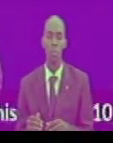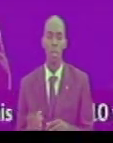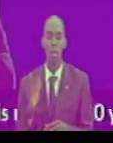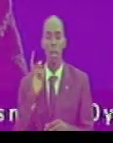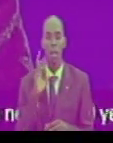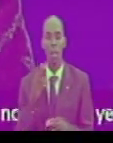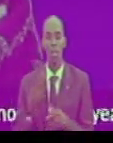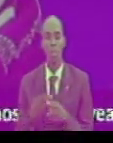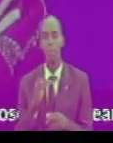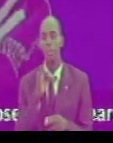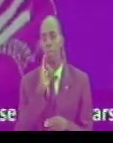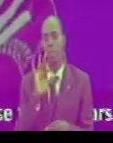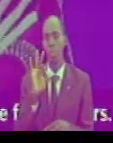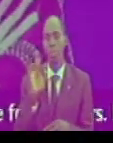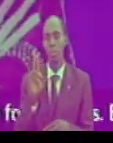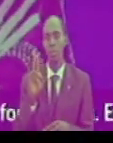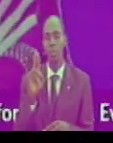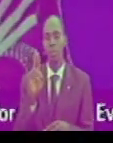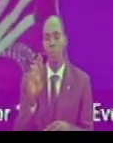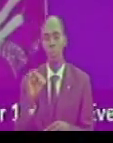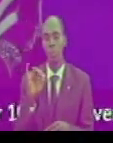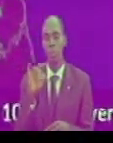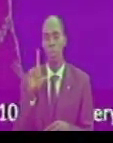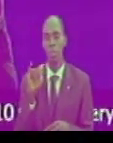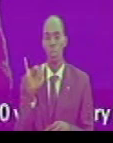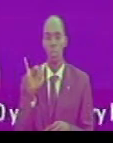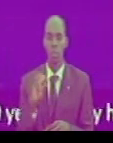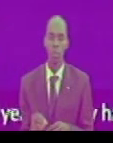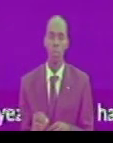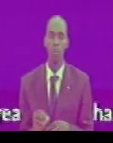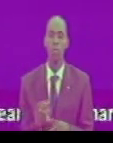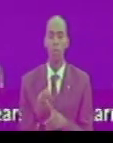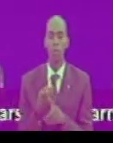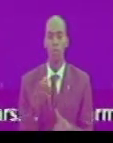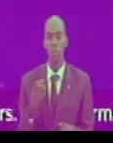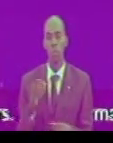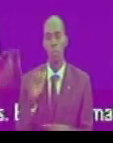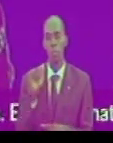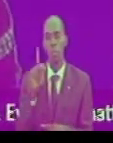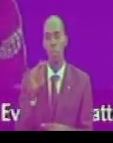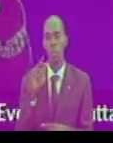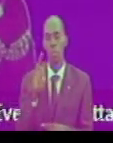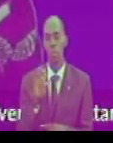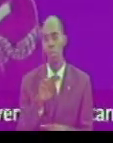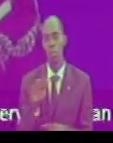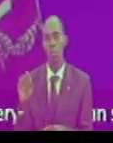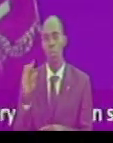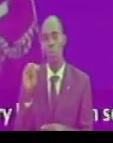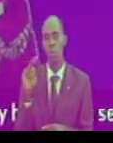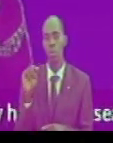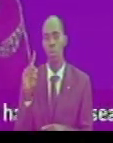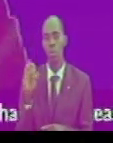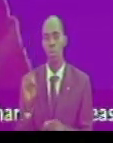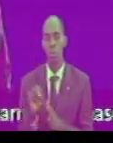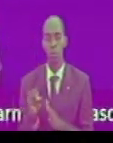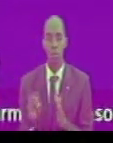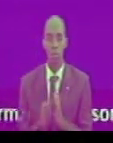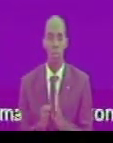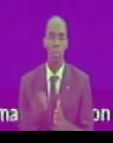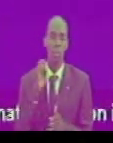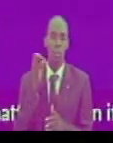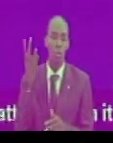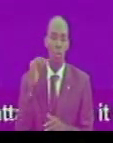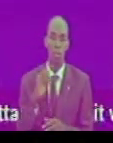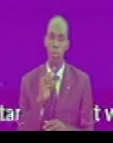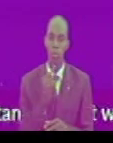I was seriously sick. I thought it was malaria. I went to buy anti-malaria I used, but to no avail.